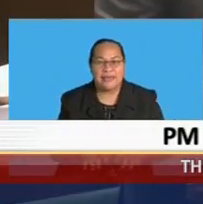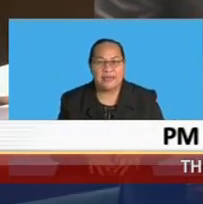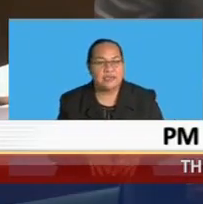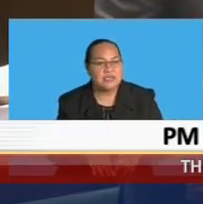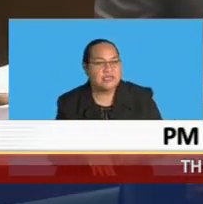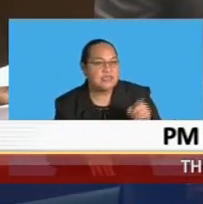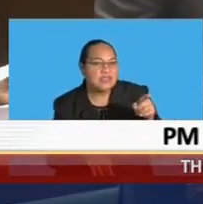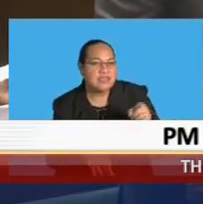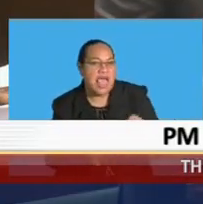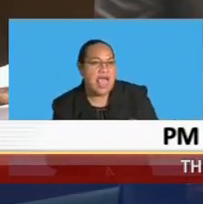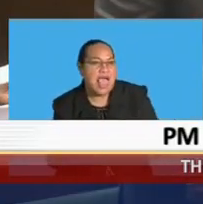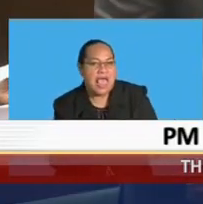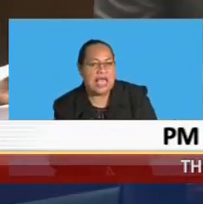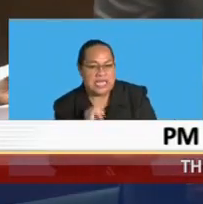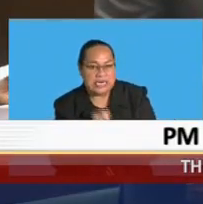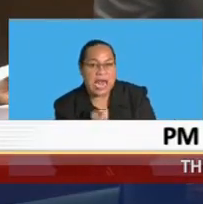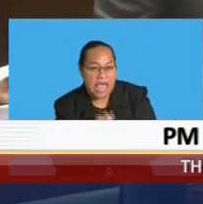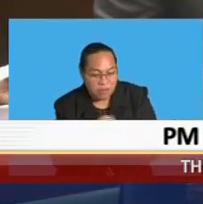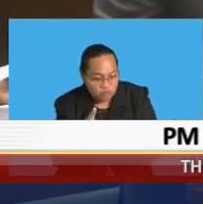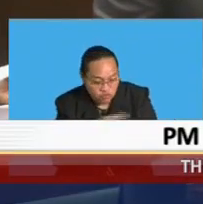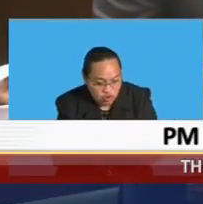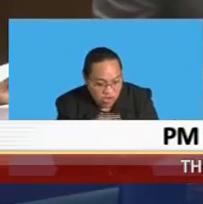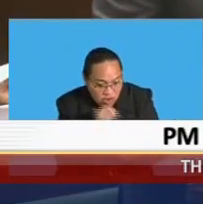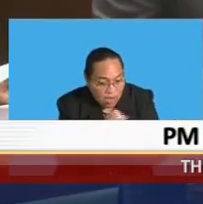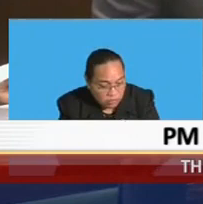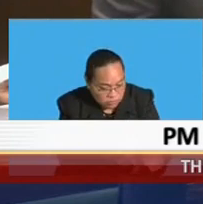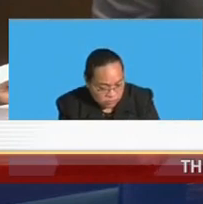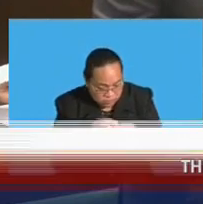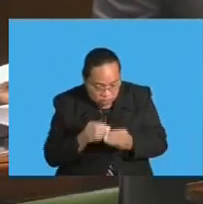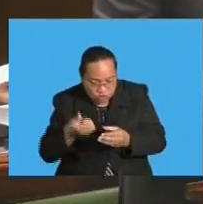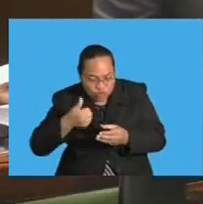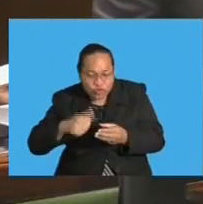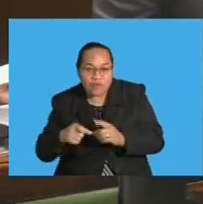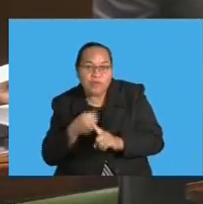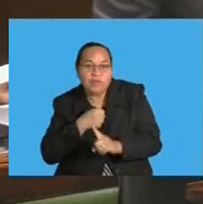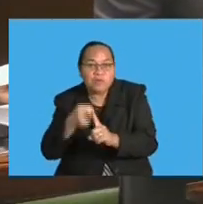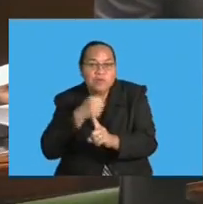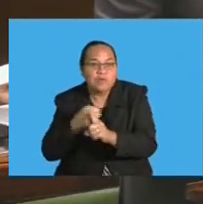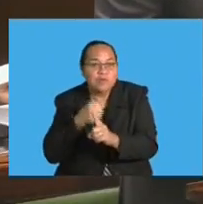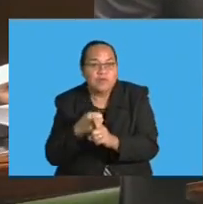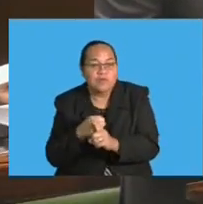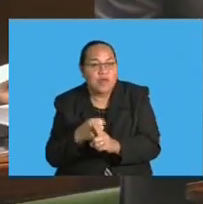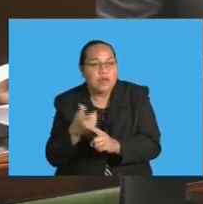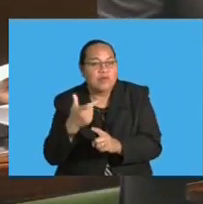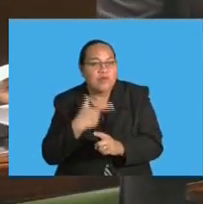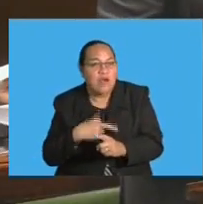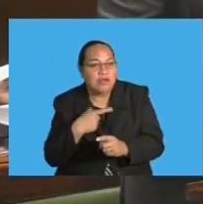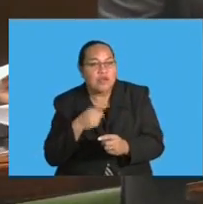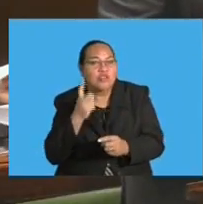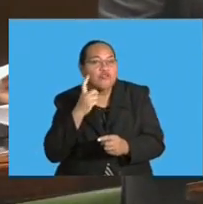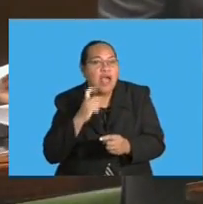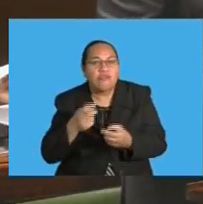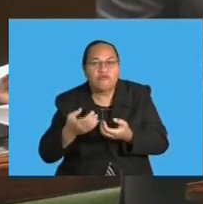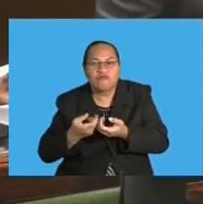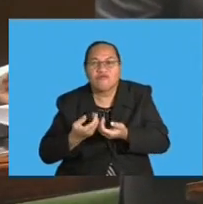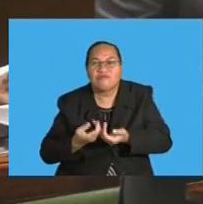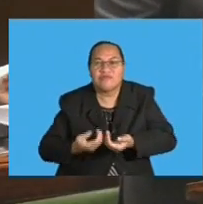ghastly crime and used it as an ammunition in his campaign to drive his divisive us versus